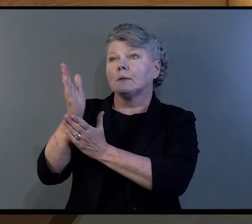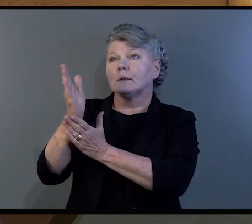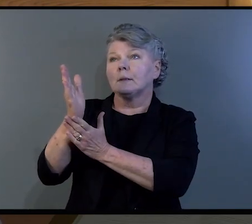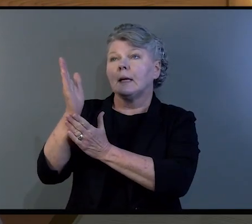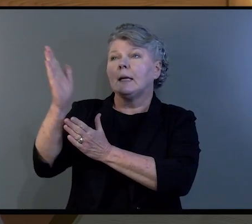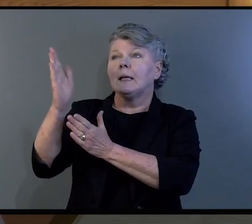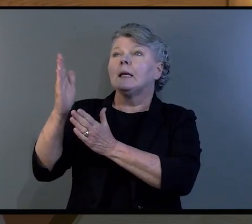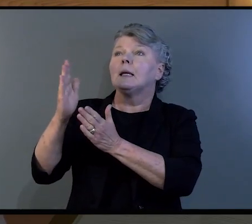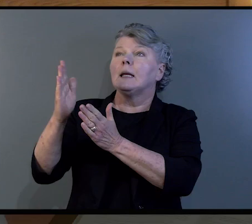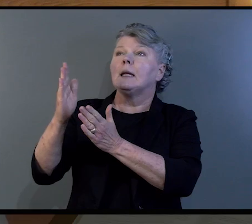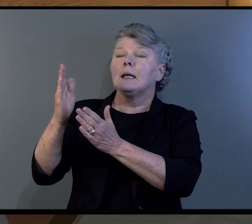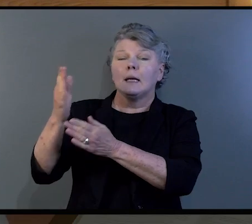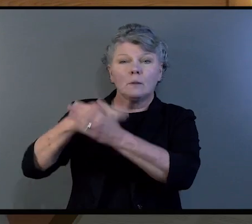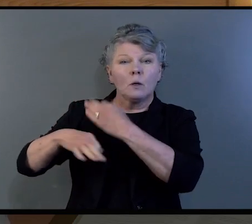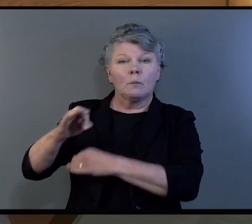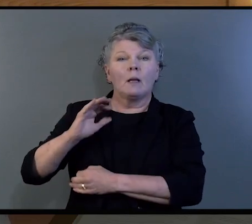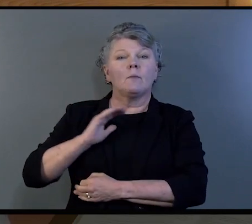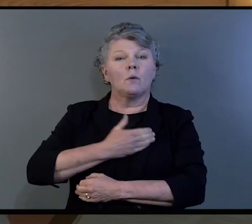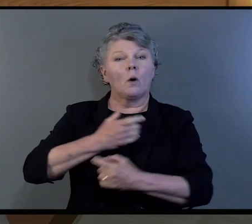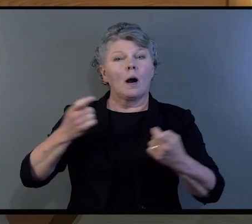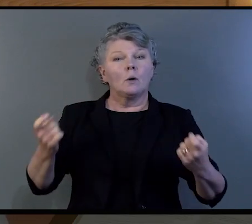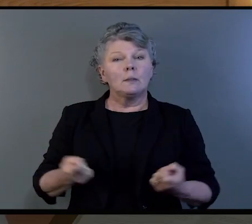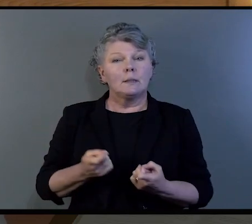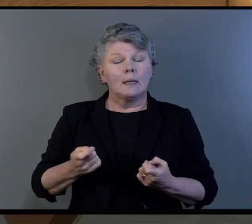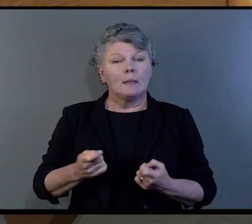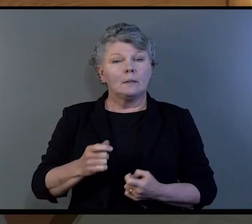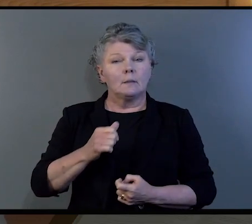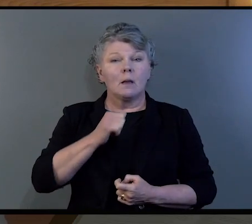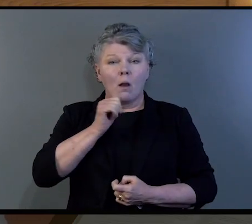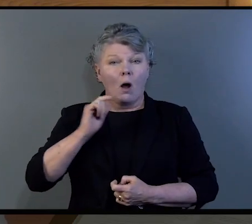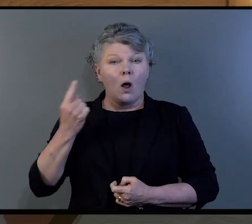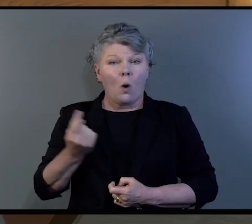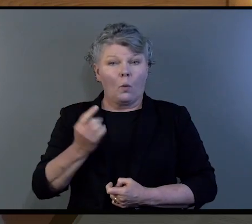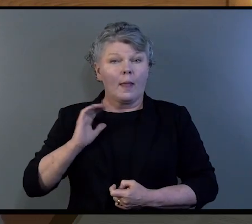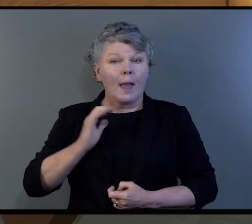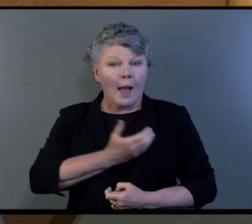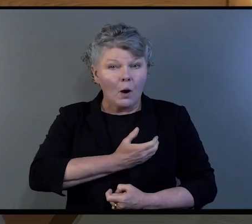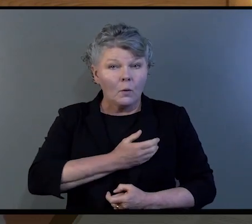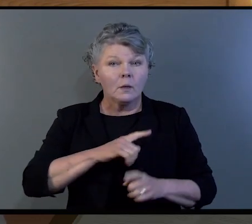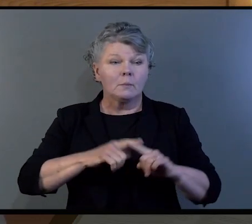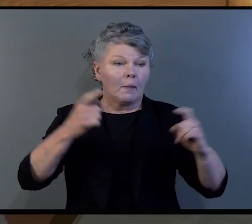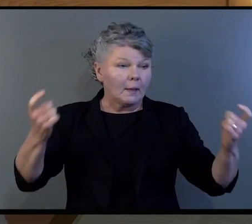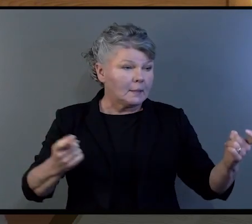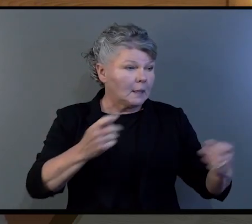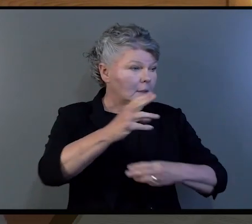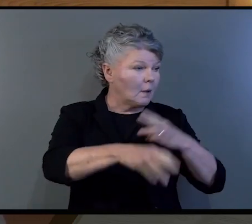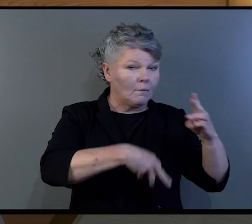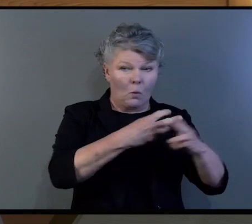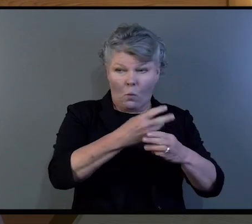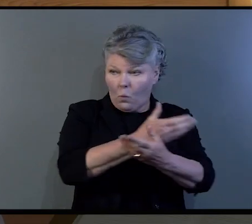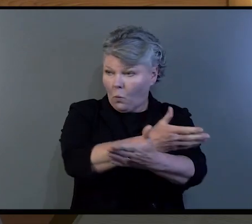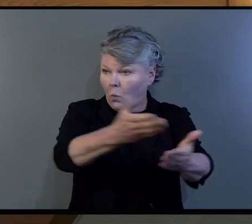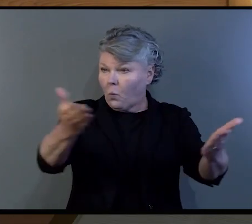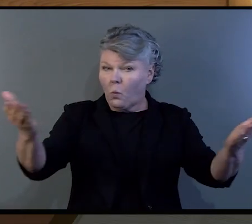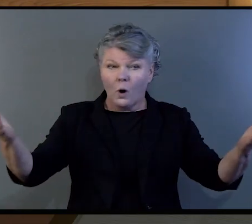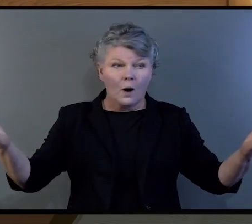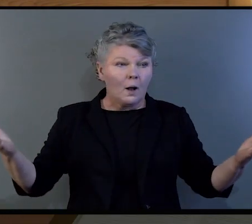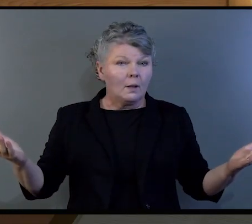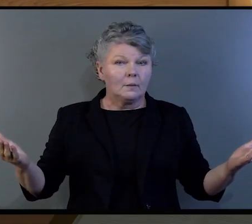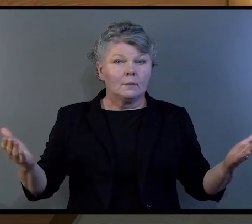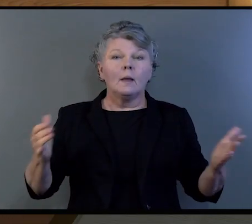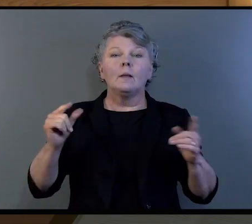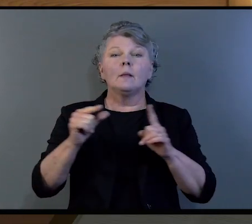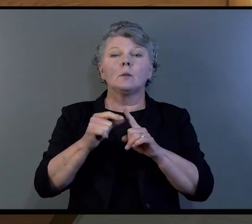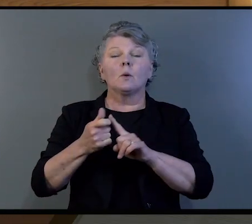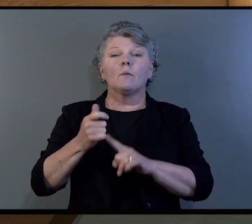the propitiation for our sins, and not for ours only, but also for the sins of the whole world. This is the